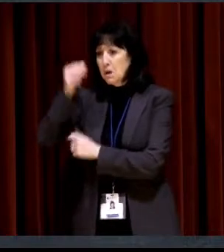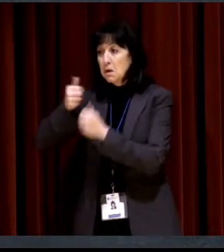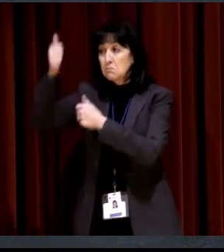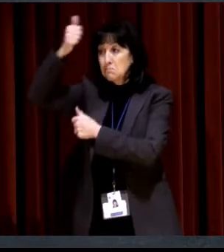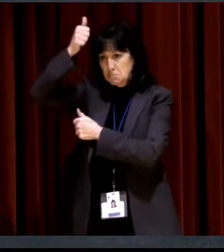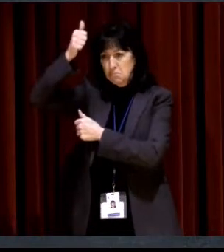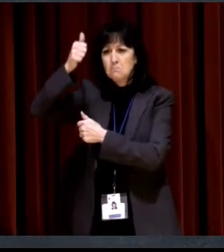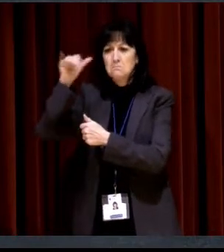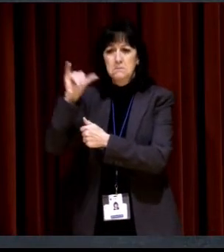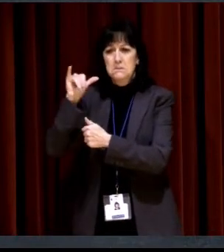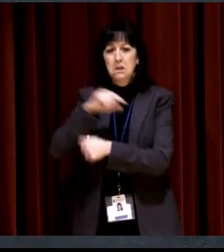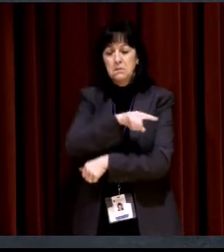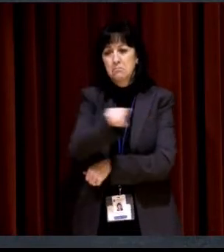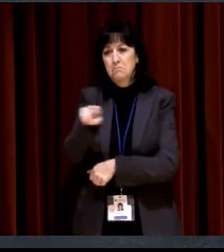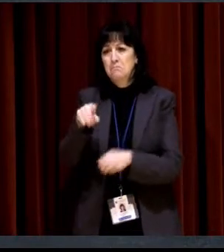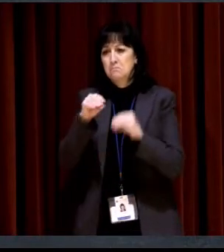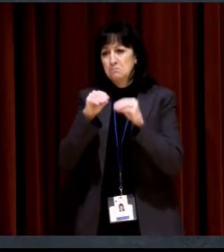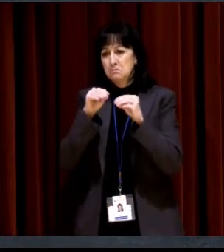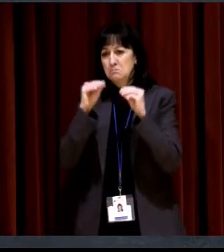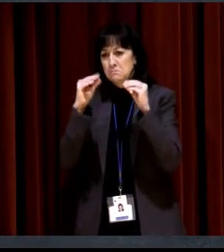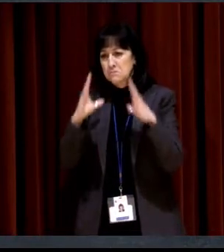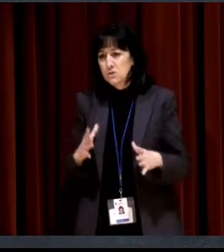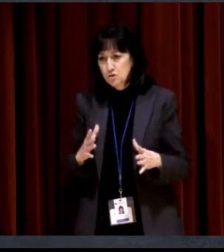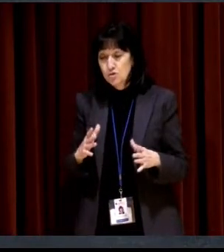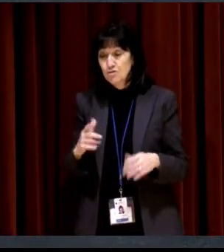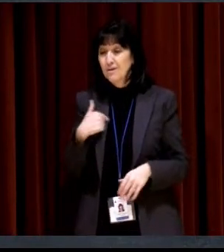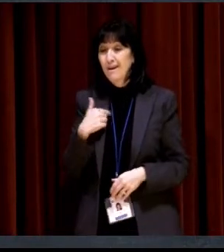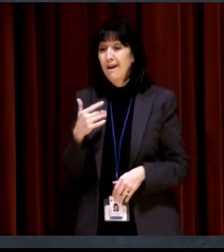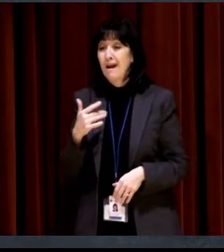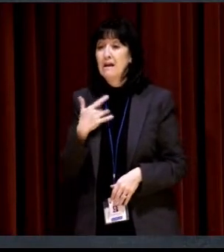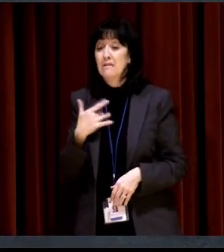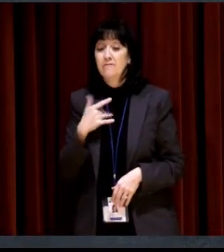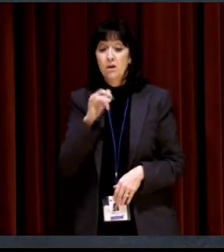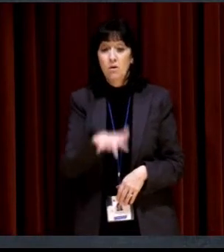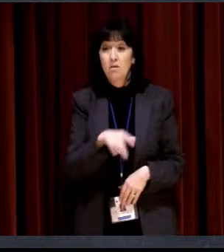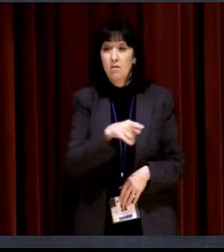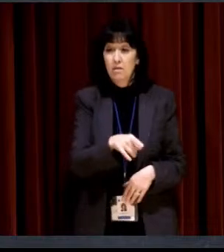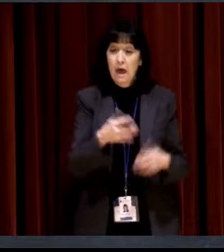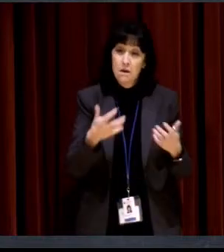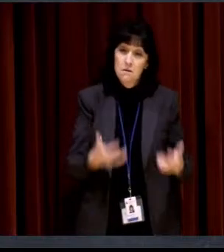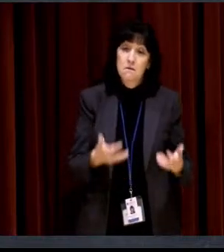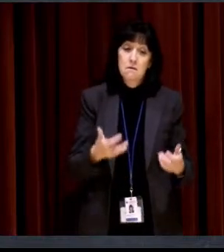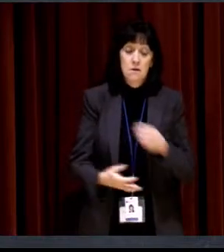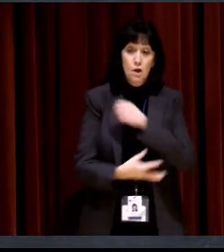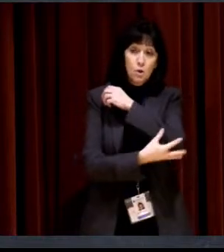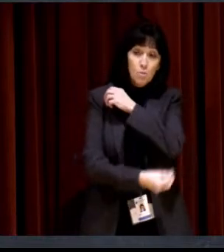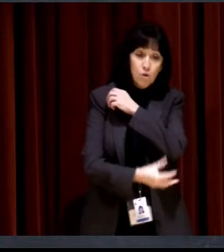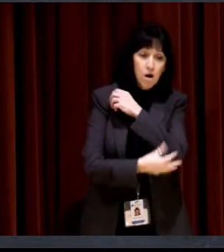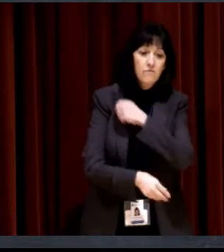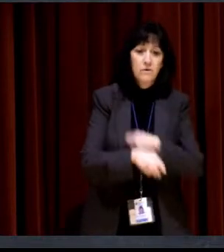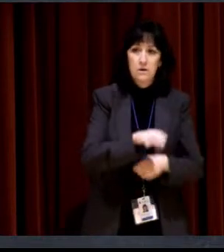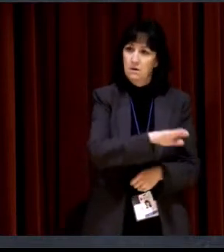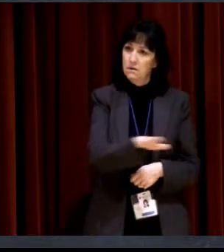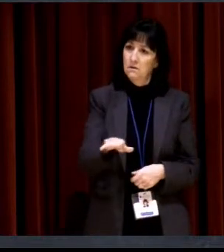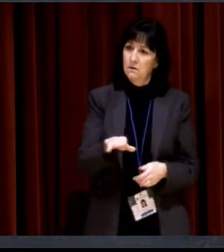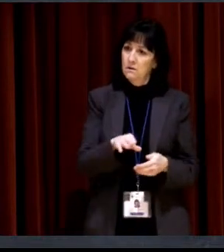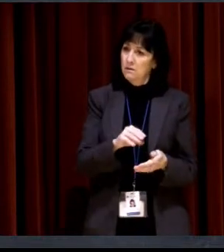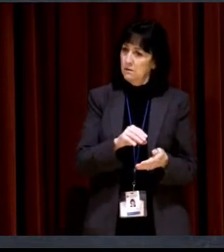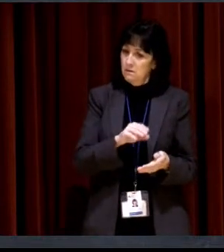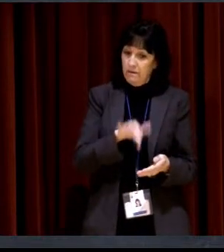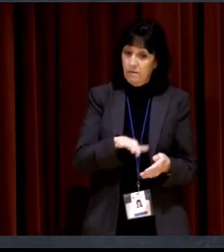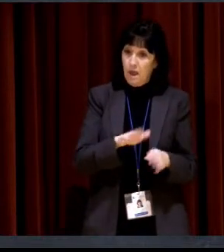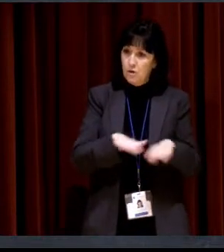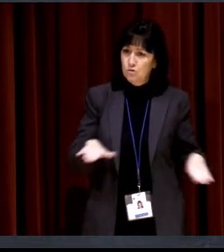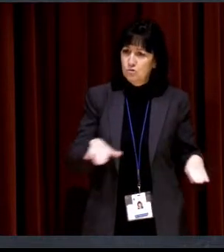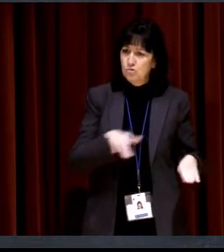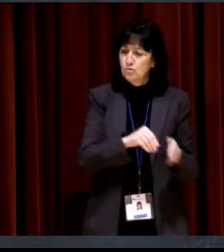I feel like until the poverty, the high poverty, the trauma that comes from being impoverished, the affordable